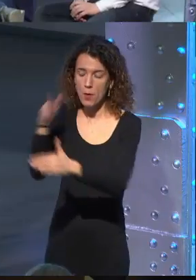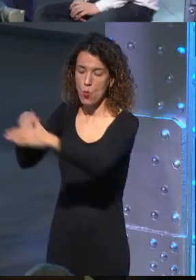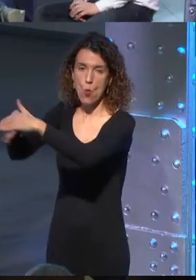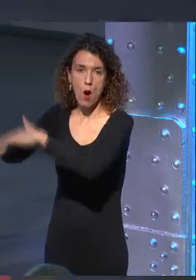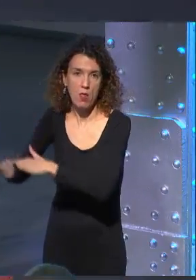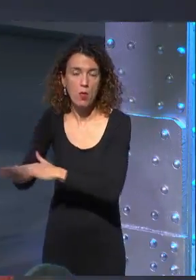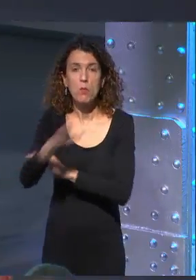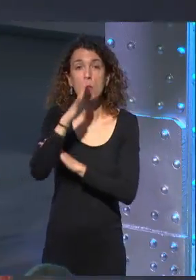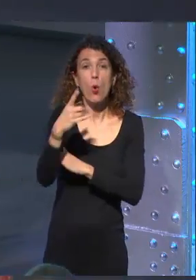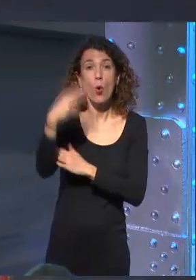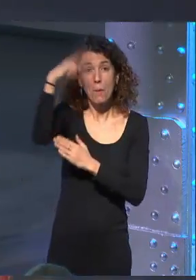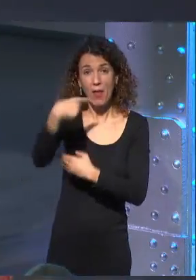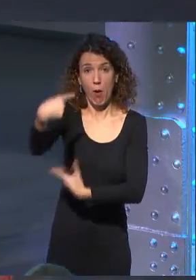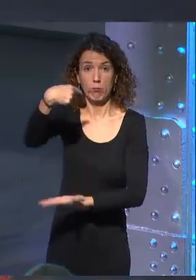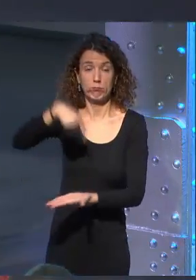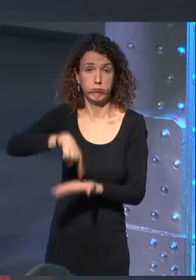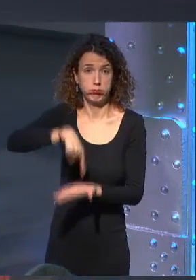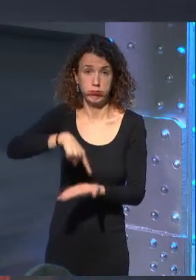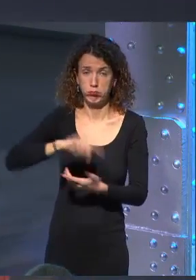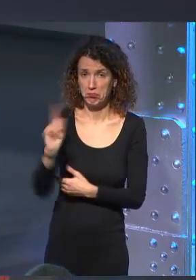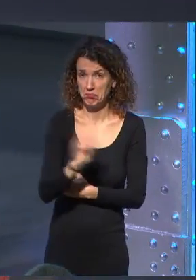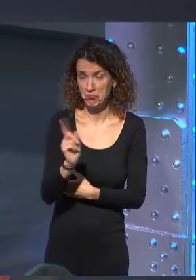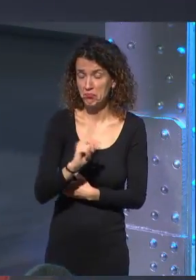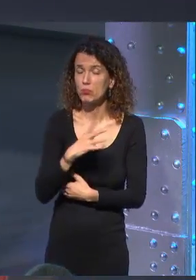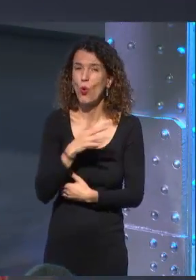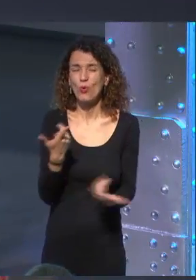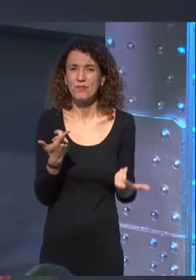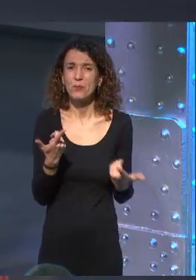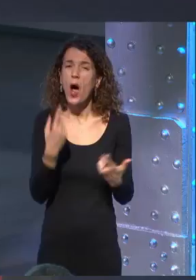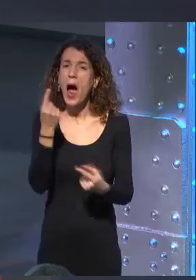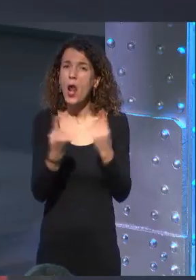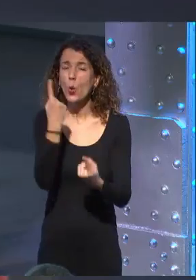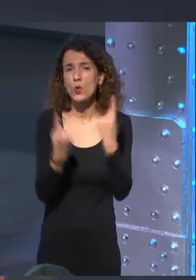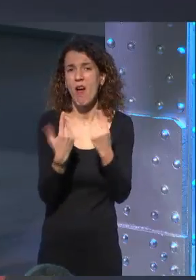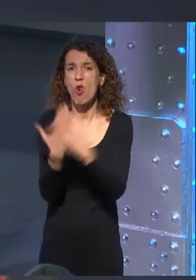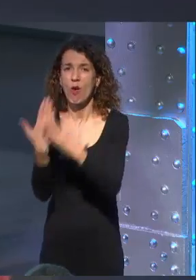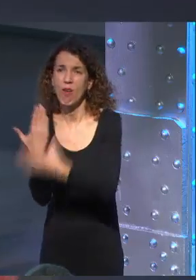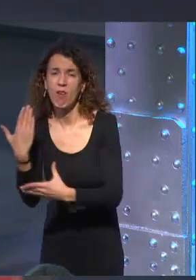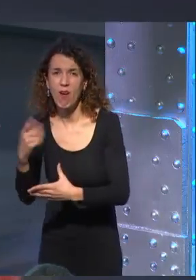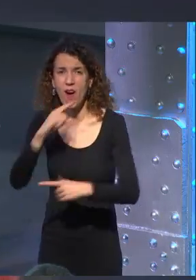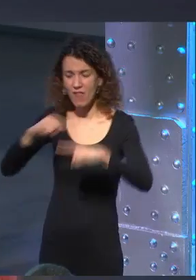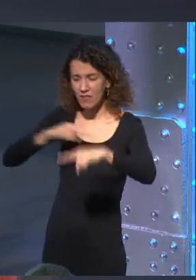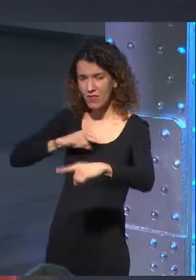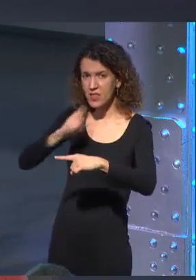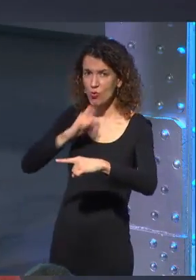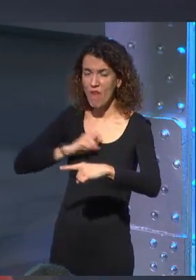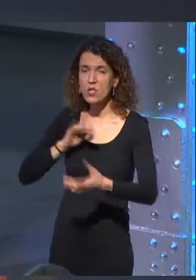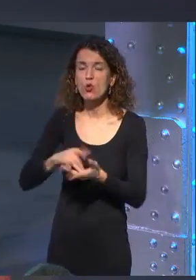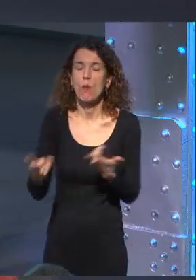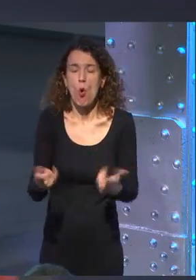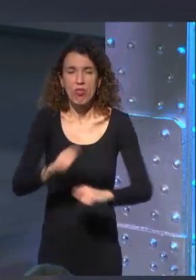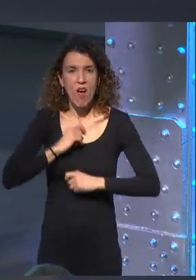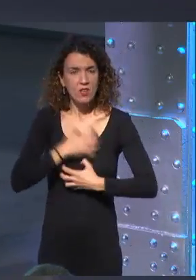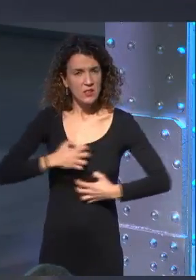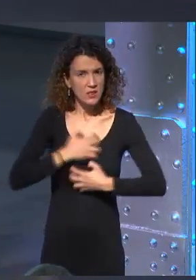I'm having exams, I like to leave my mobile phone outside of my room. But because